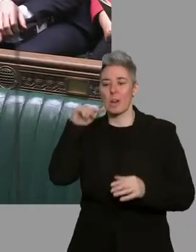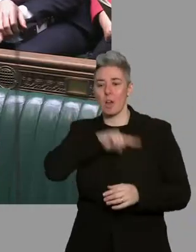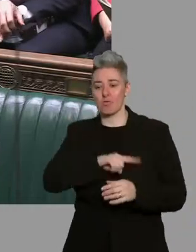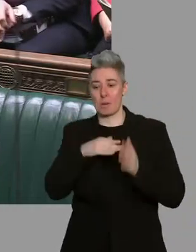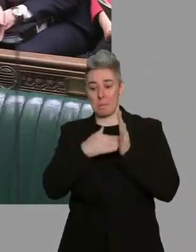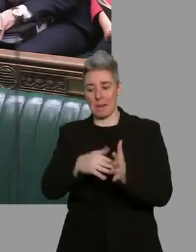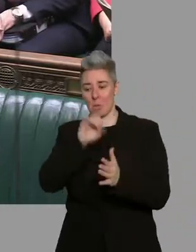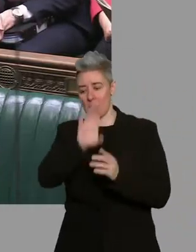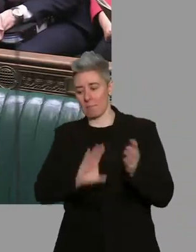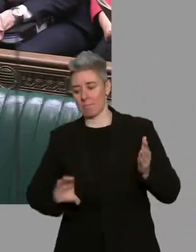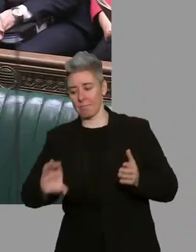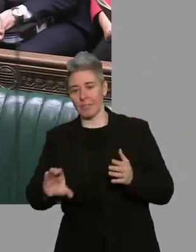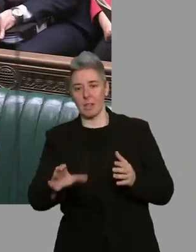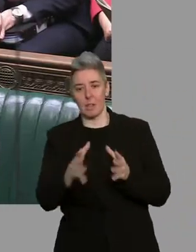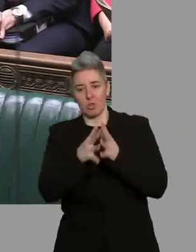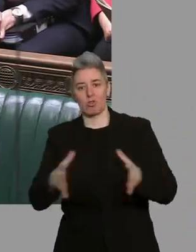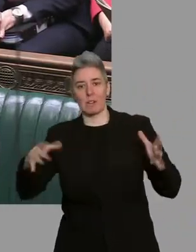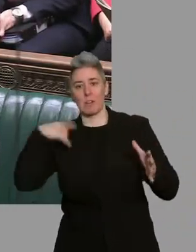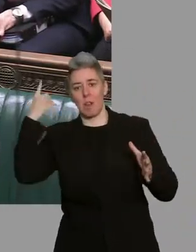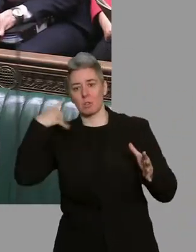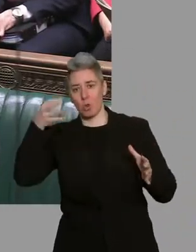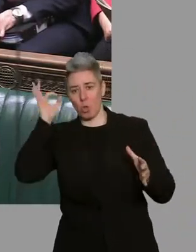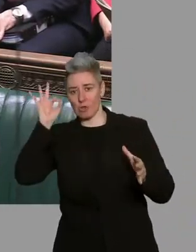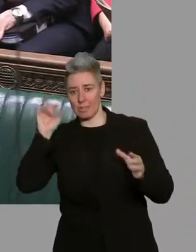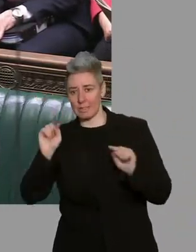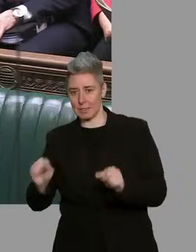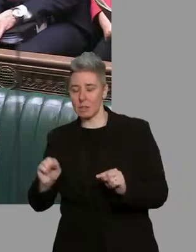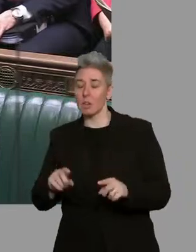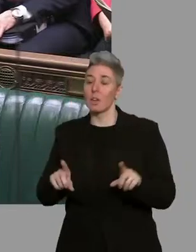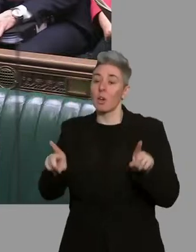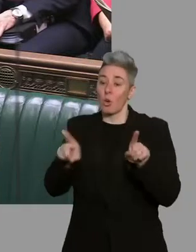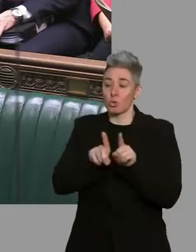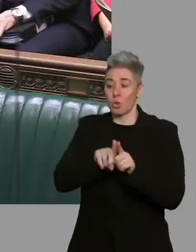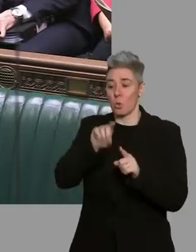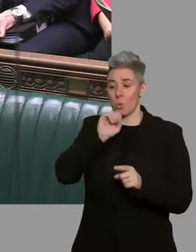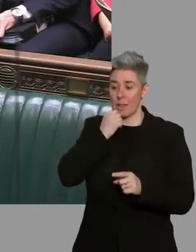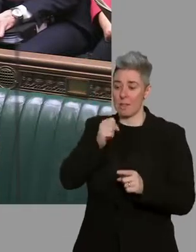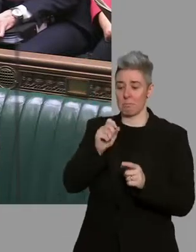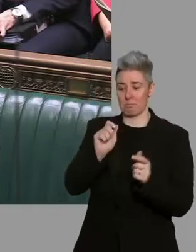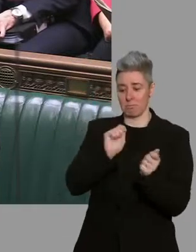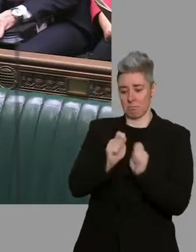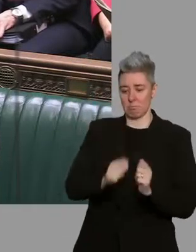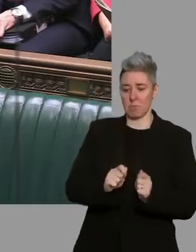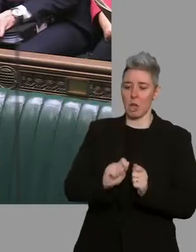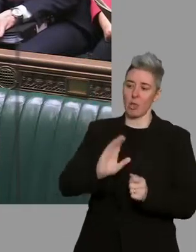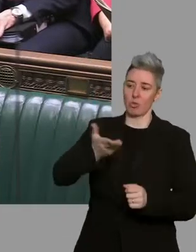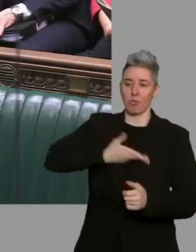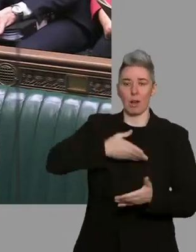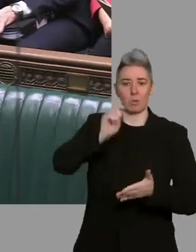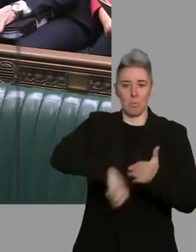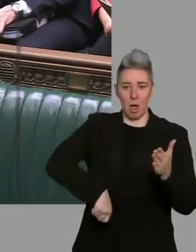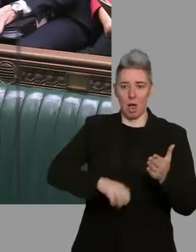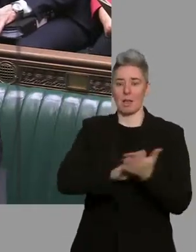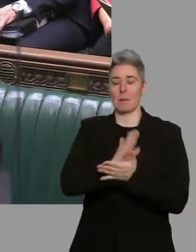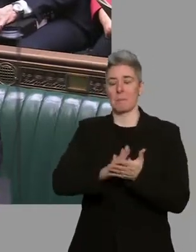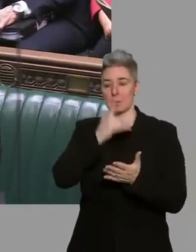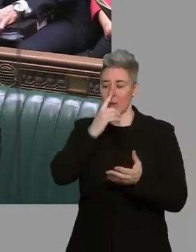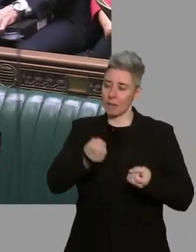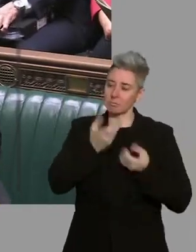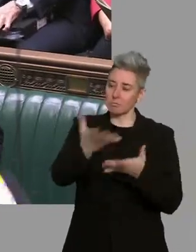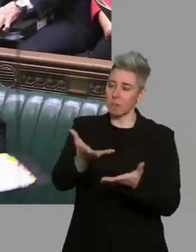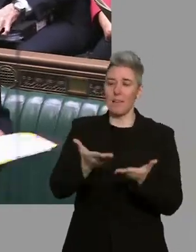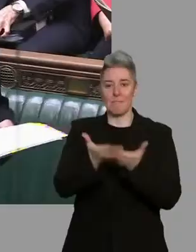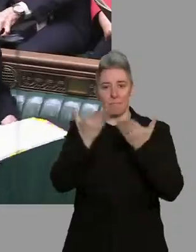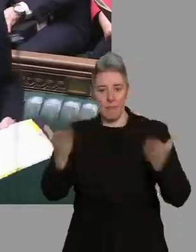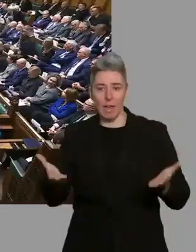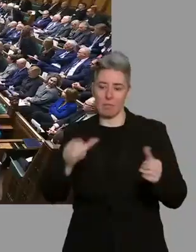also, Mr. Speaker, reform the right to buy to deliver a fairer, better value, a more sustainable scheme where long-standing tenants can buy their own